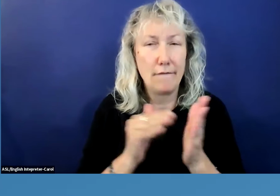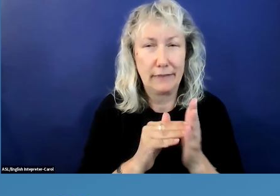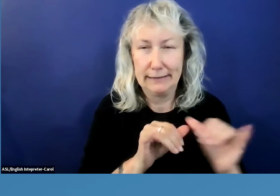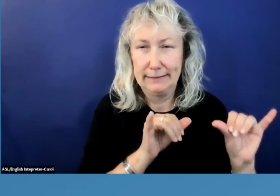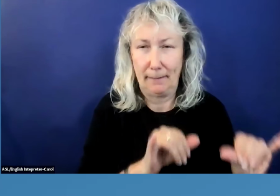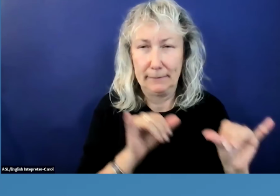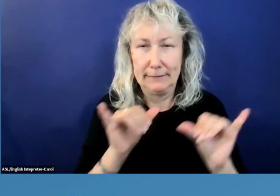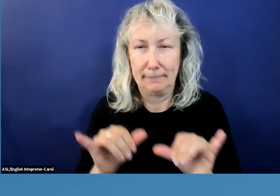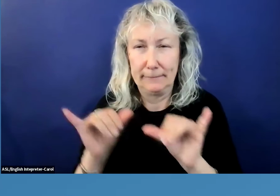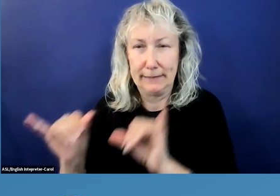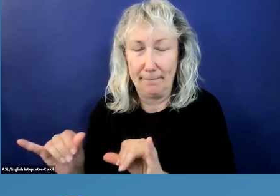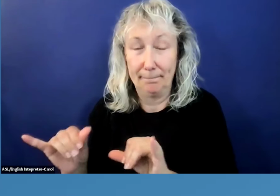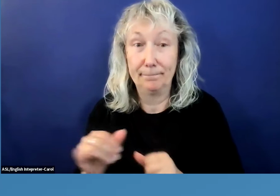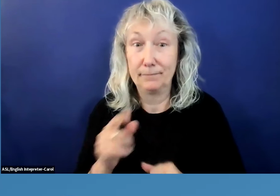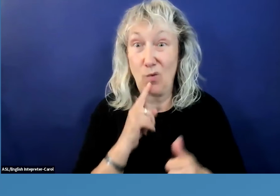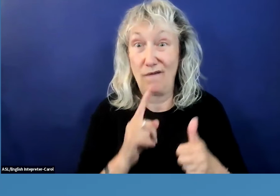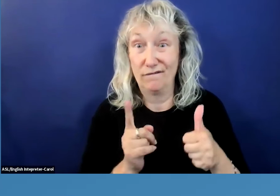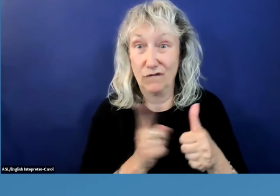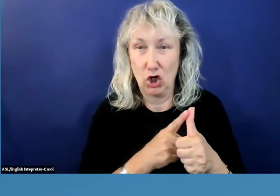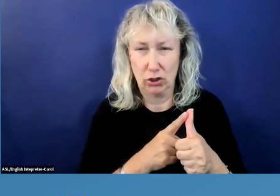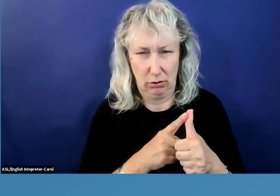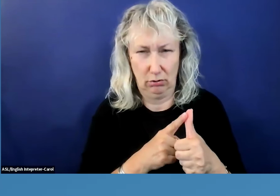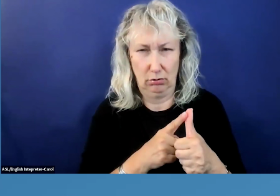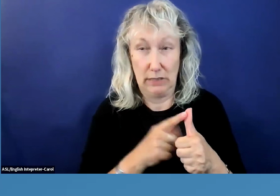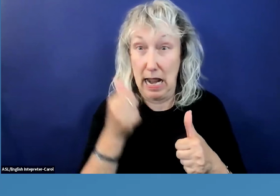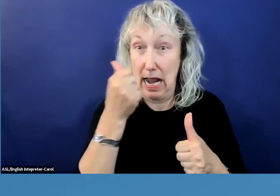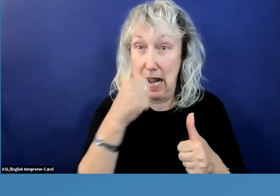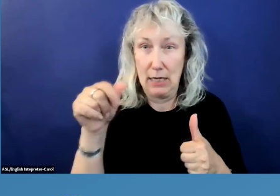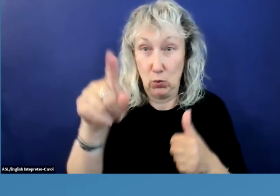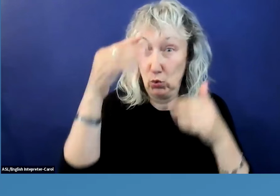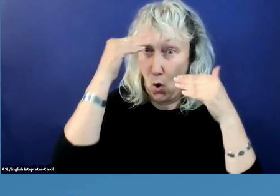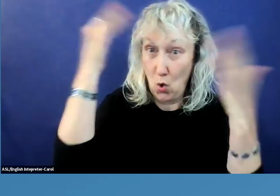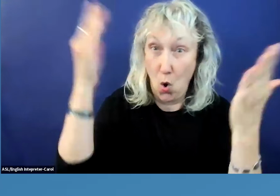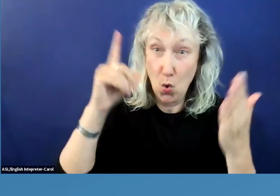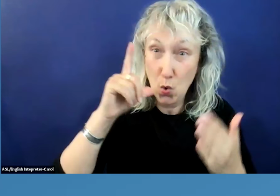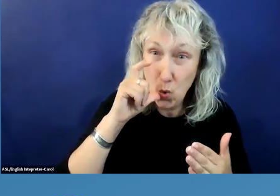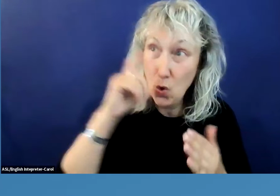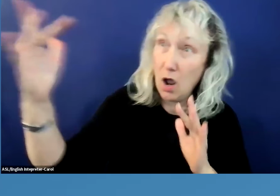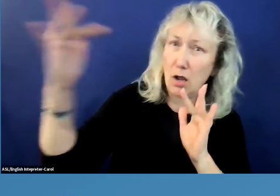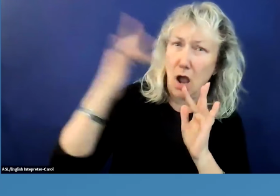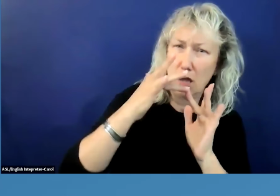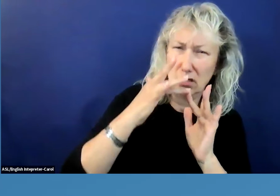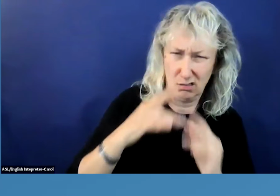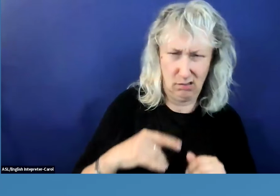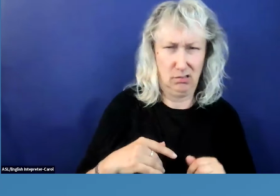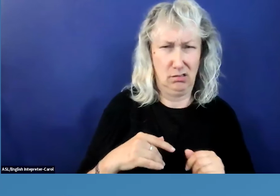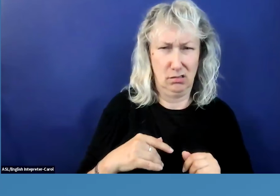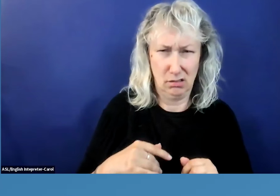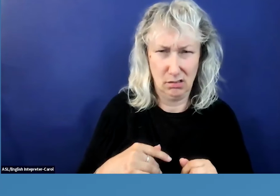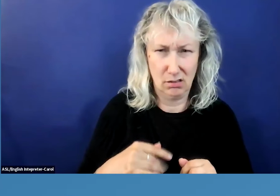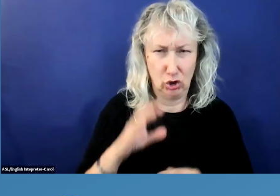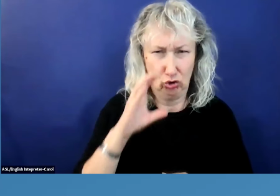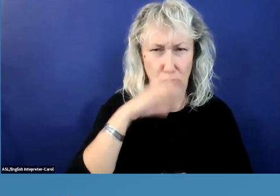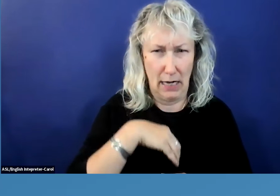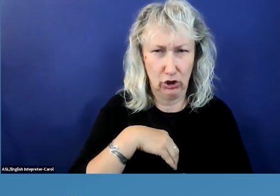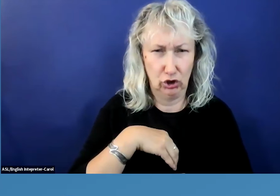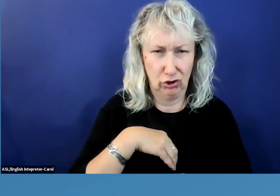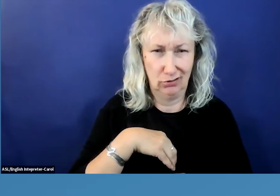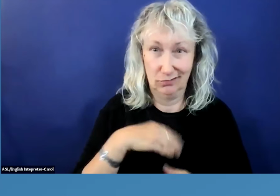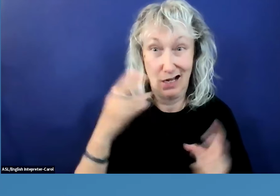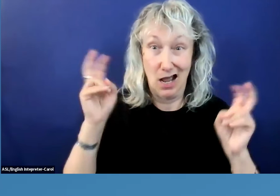1, be wary of any unsolicited contact or any contact that's out of the blue. That